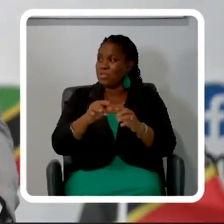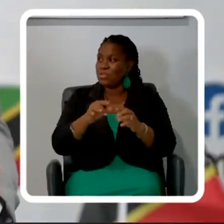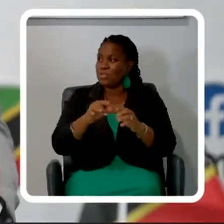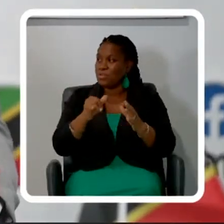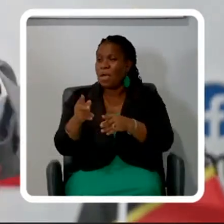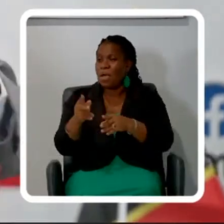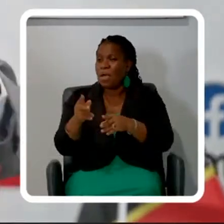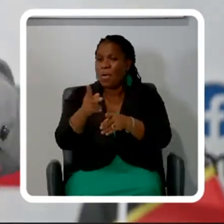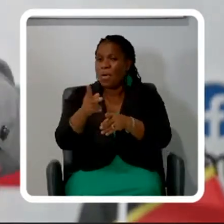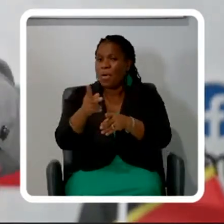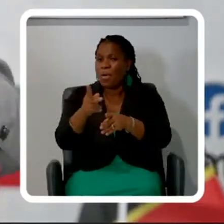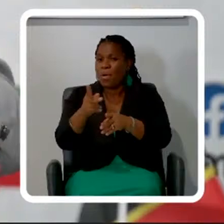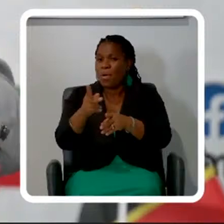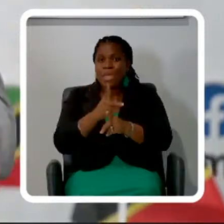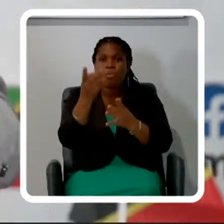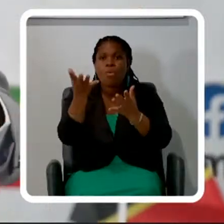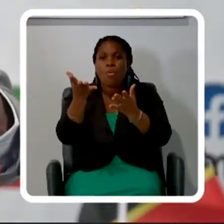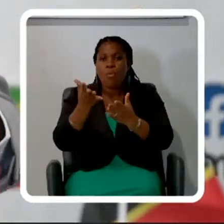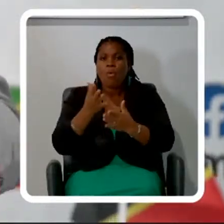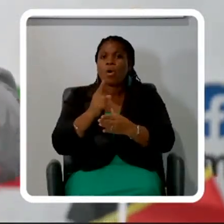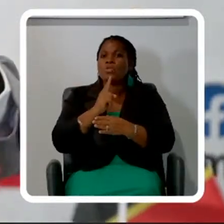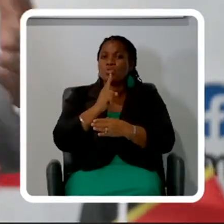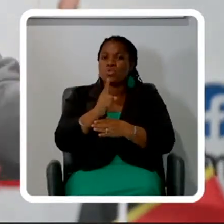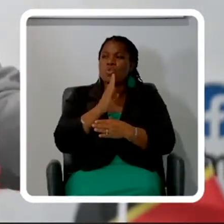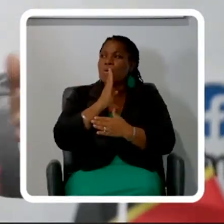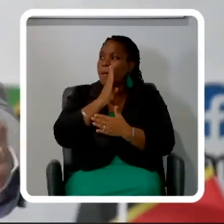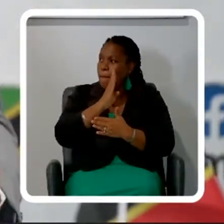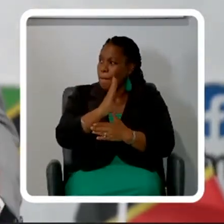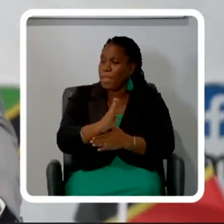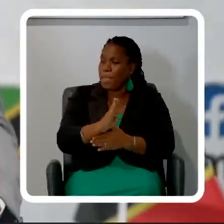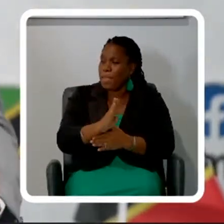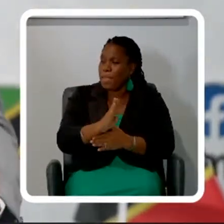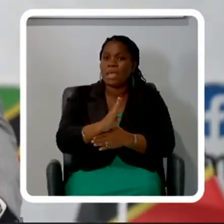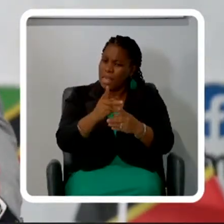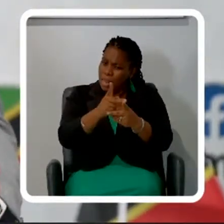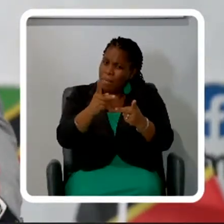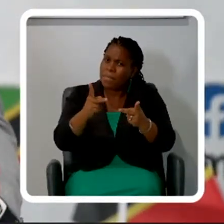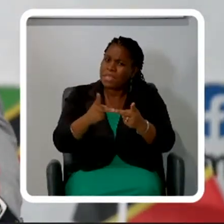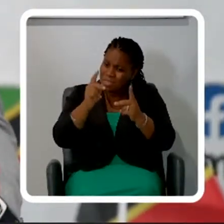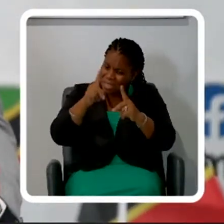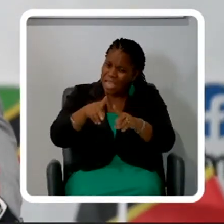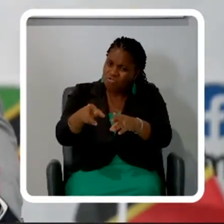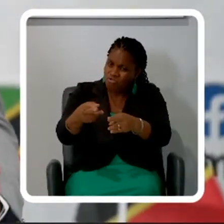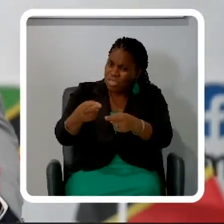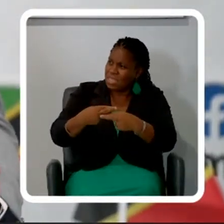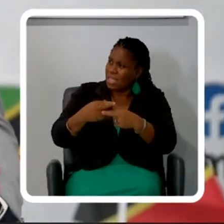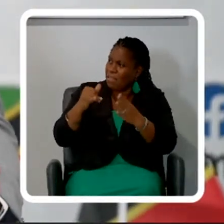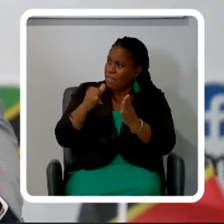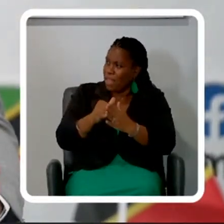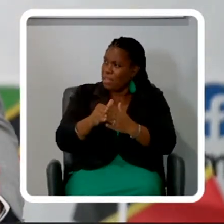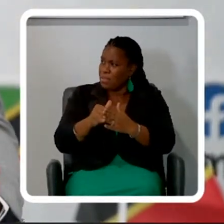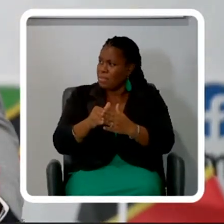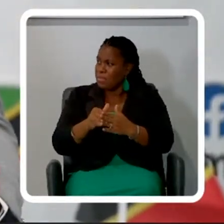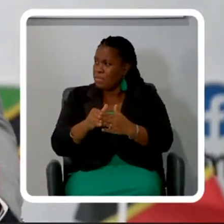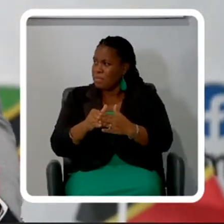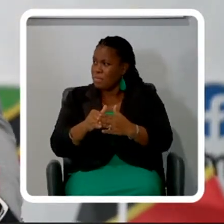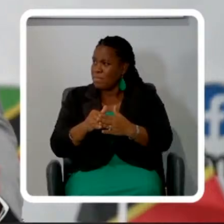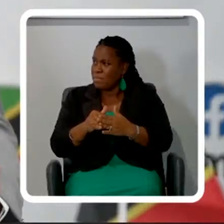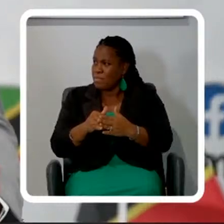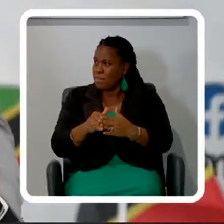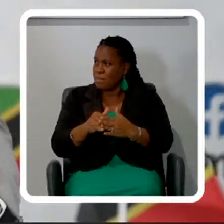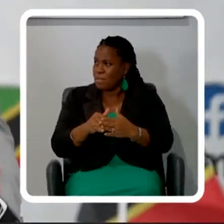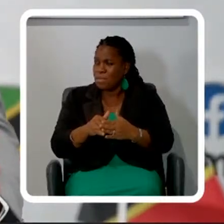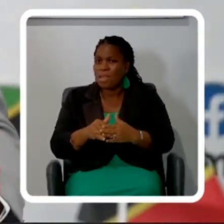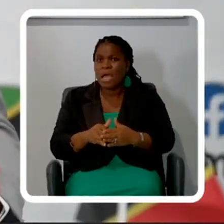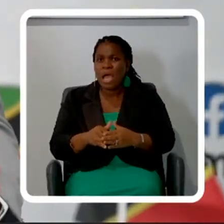about you, we want you to be in settings where you can get that. And we are getting very, very, very close to mandate that as